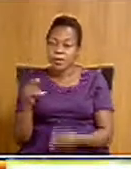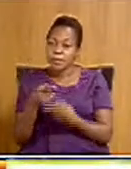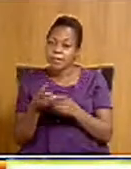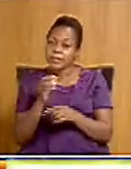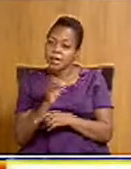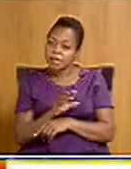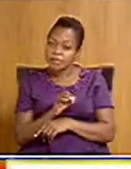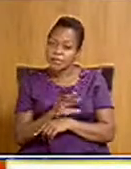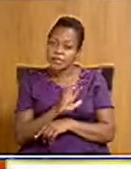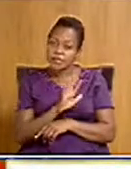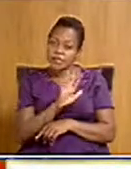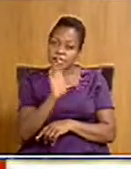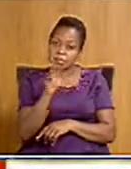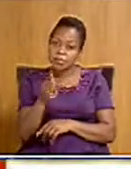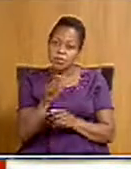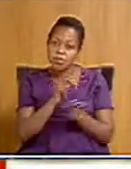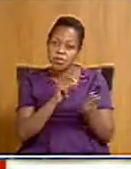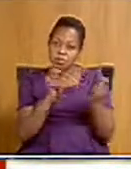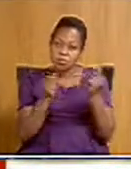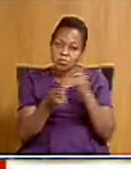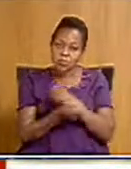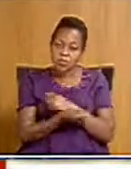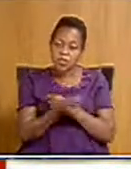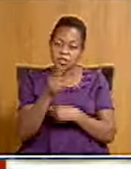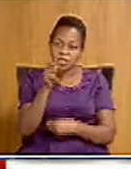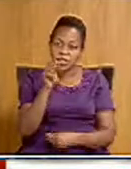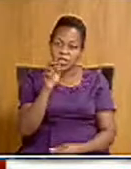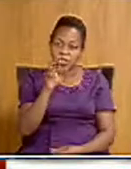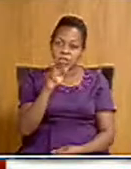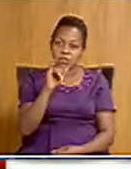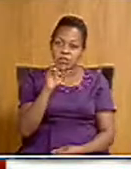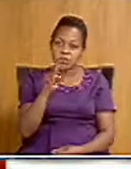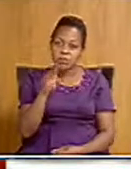here, to turn Tripoli into a Stalingrad.